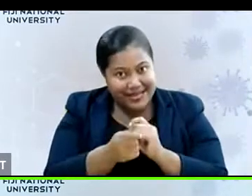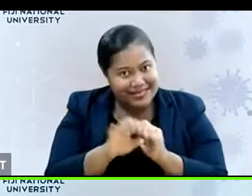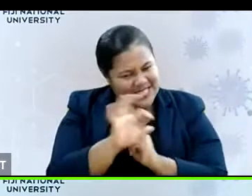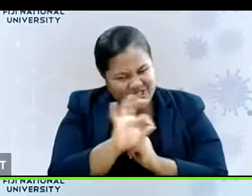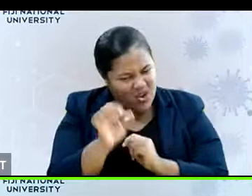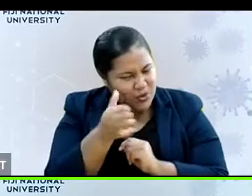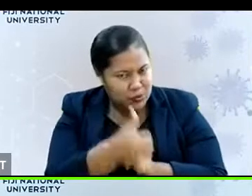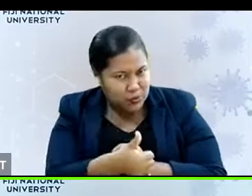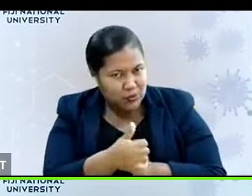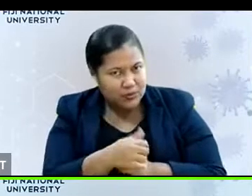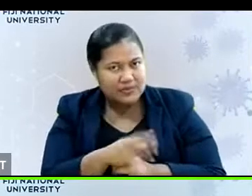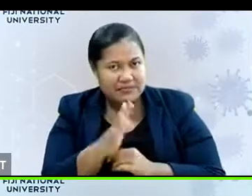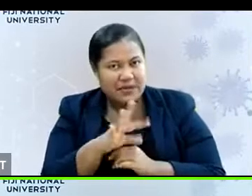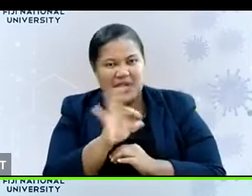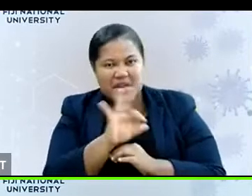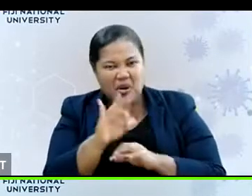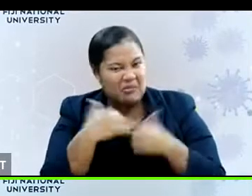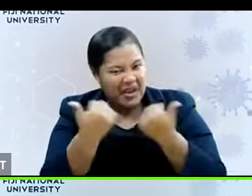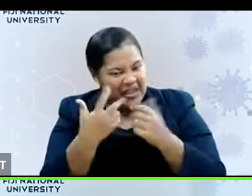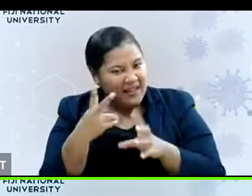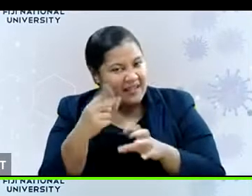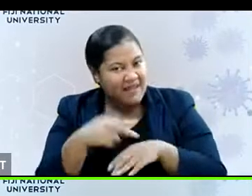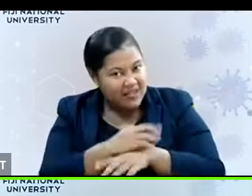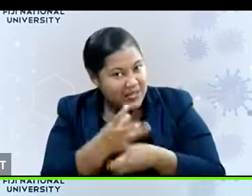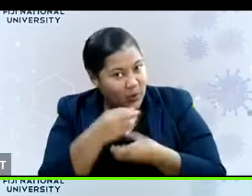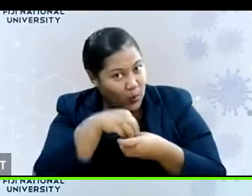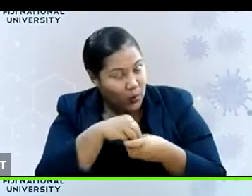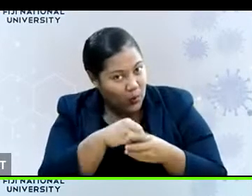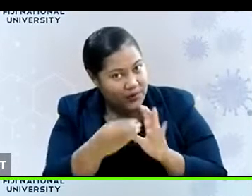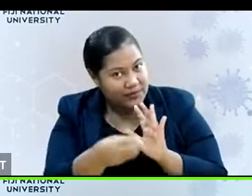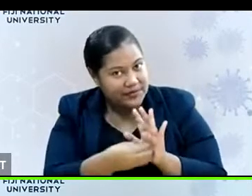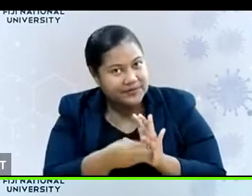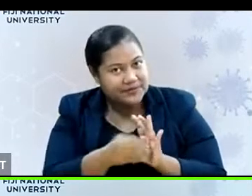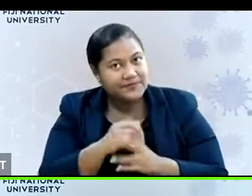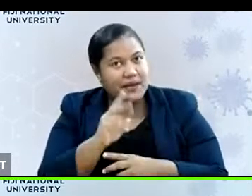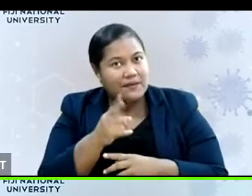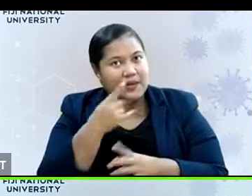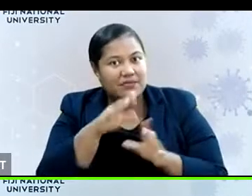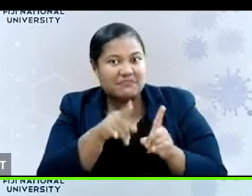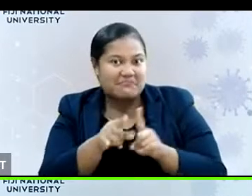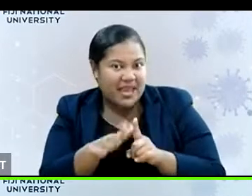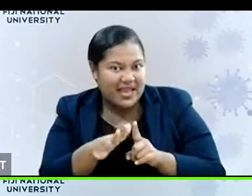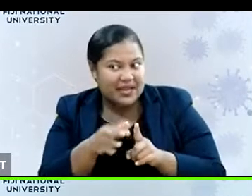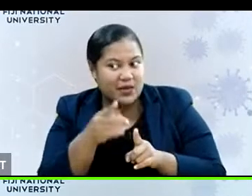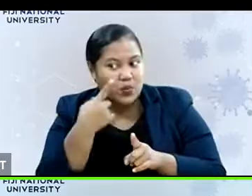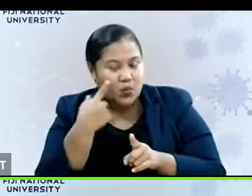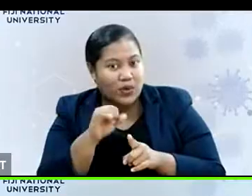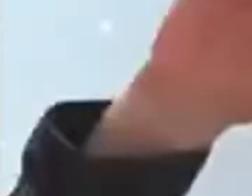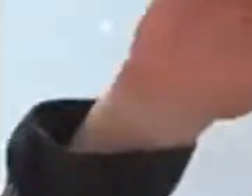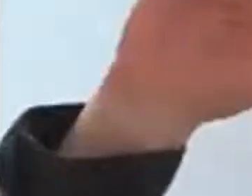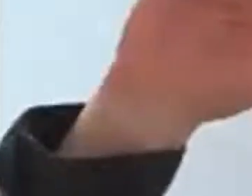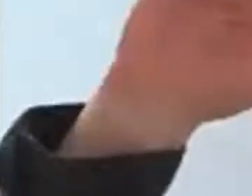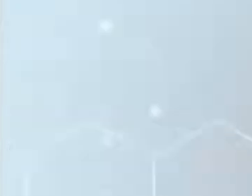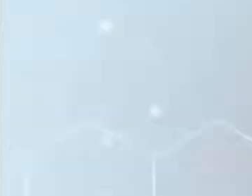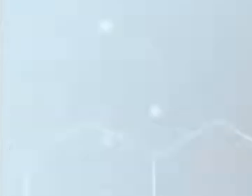sample. There's not a lot of virus there. It can mean that we've detected it early in infection and